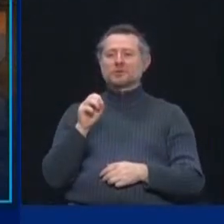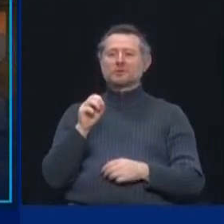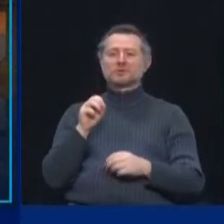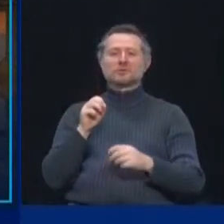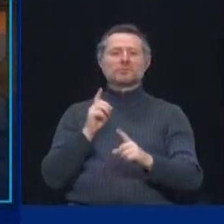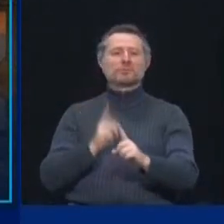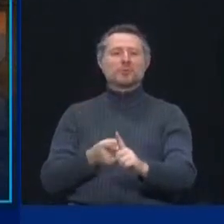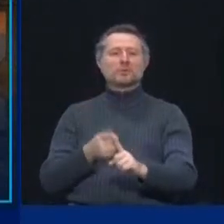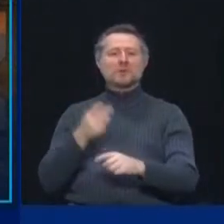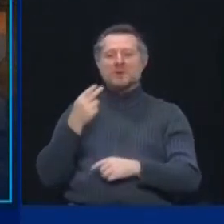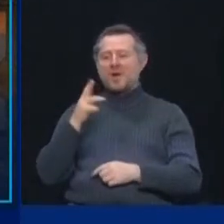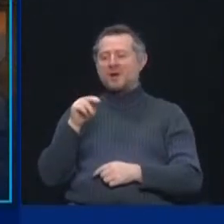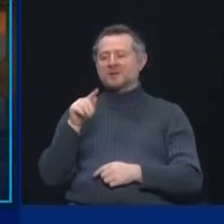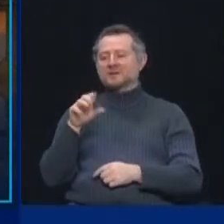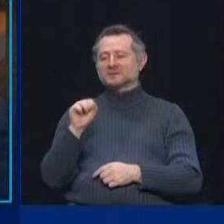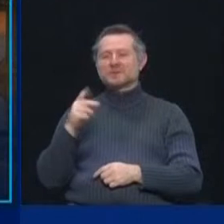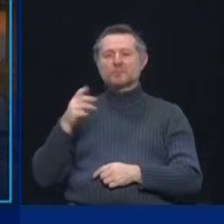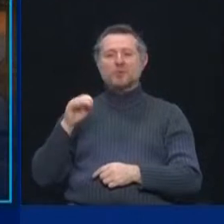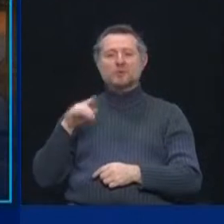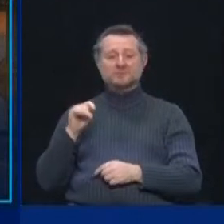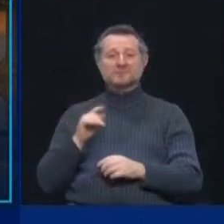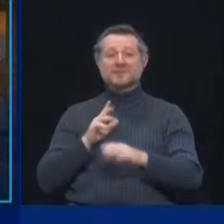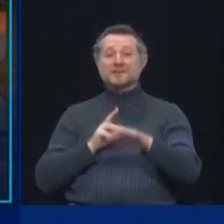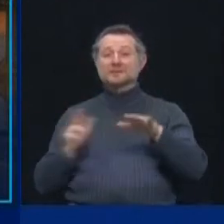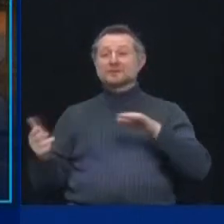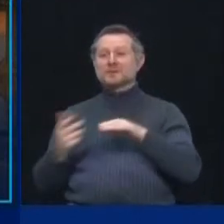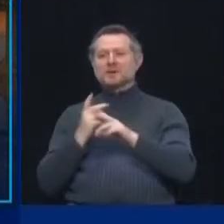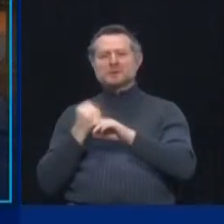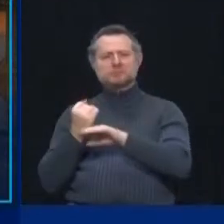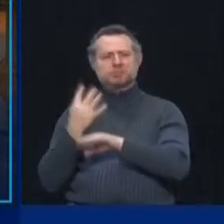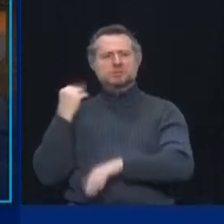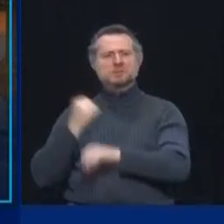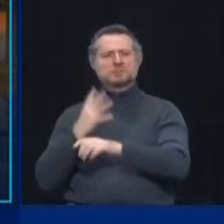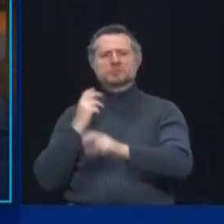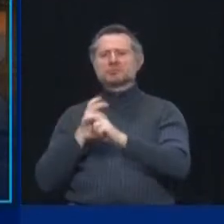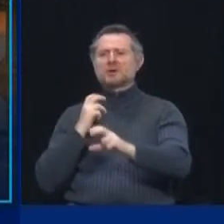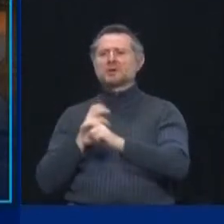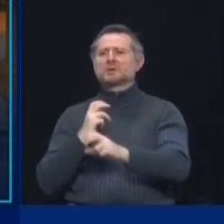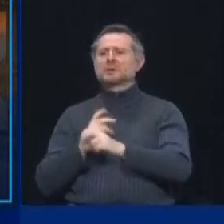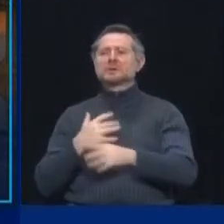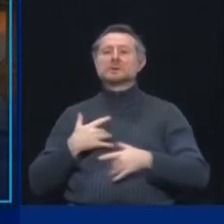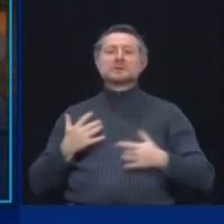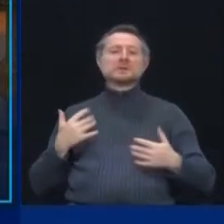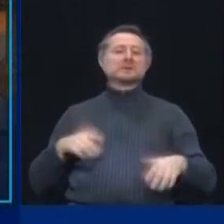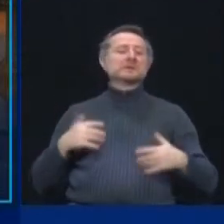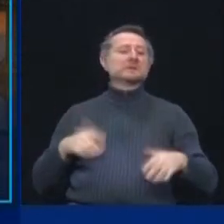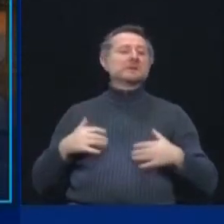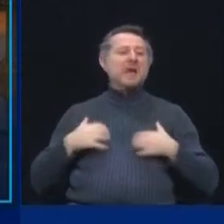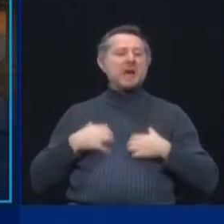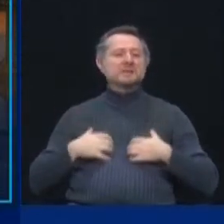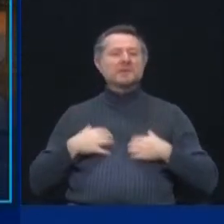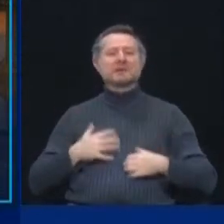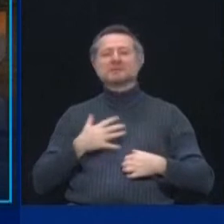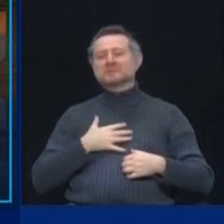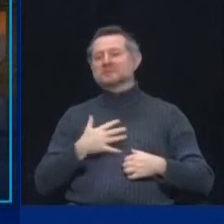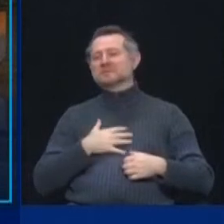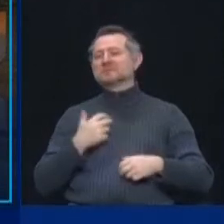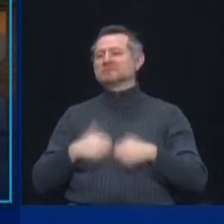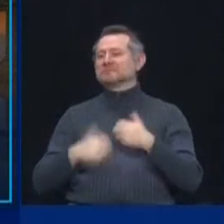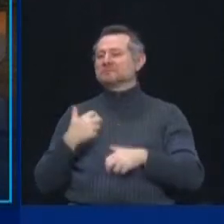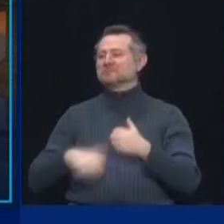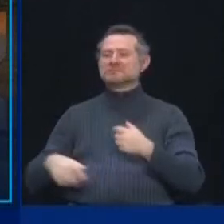and the high asthma rates in the surrounding areas to Hunts Point? We've been talking about it for 20, 30 years. Did